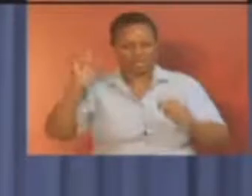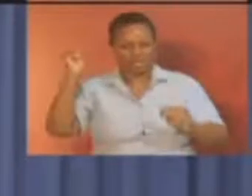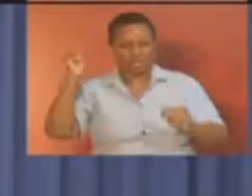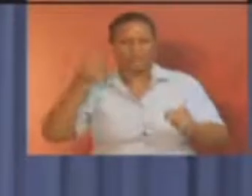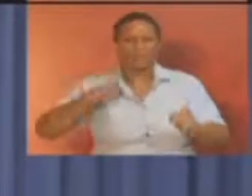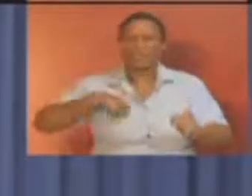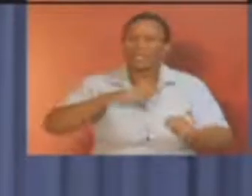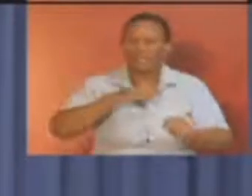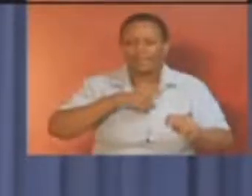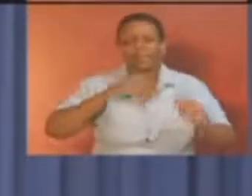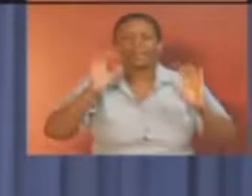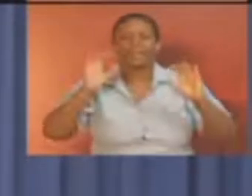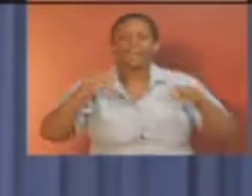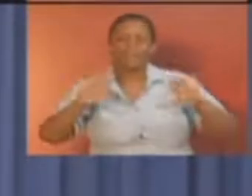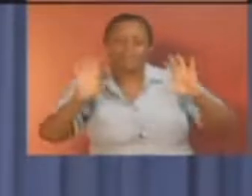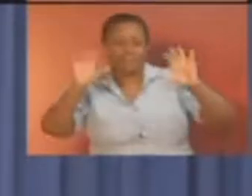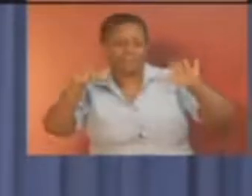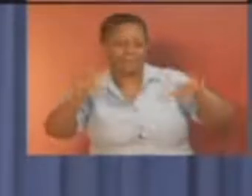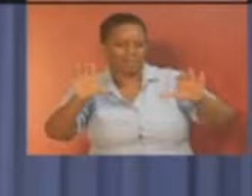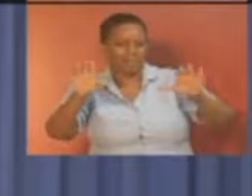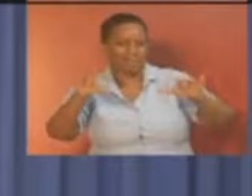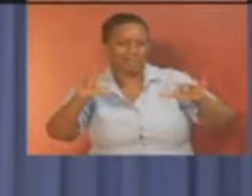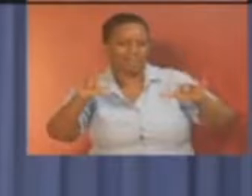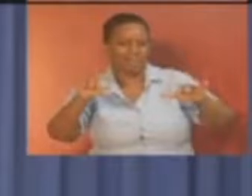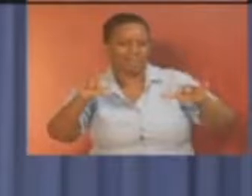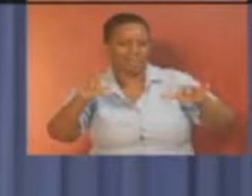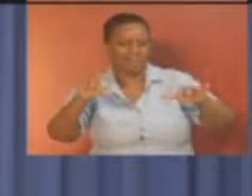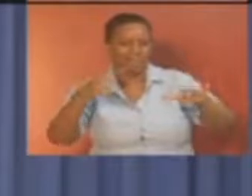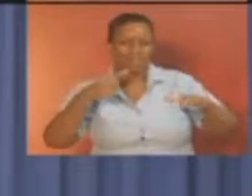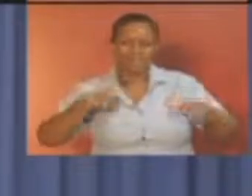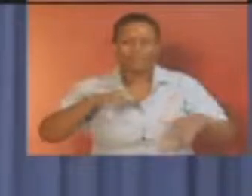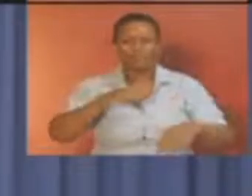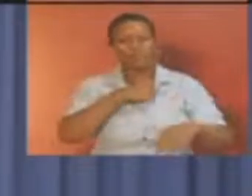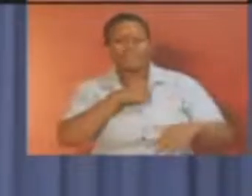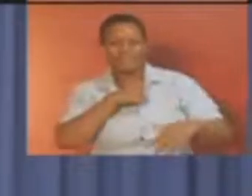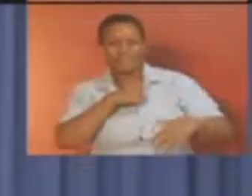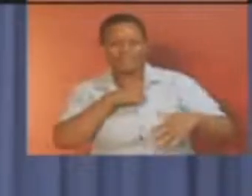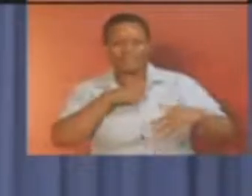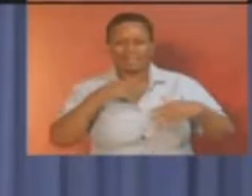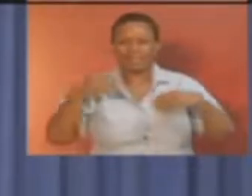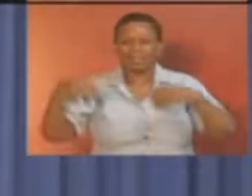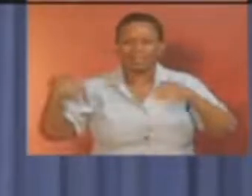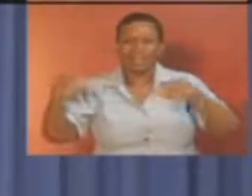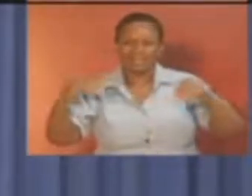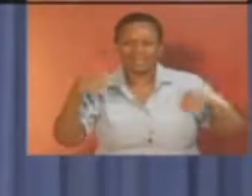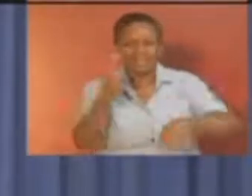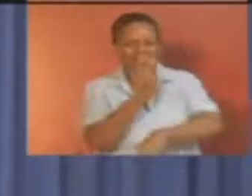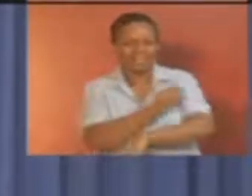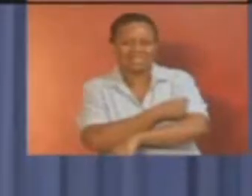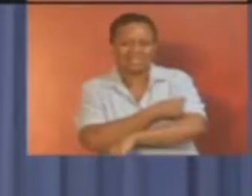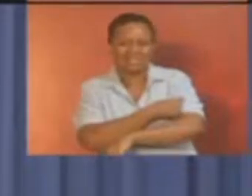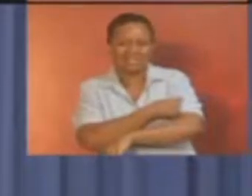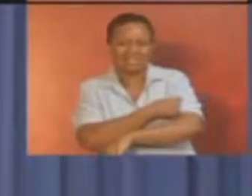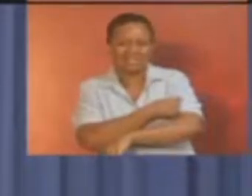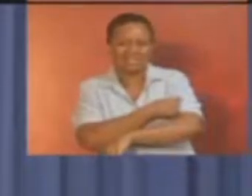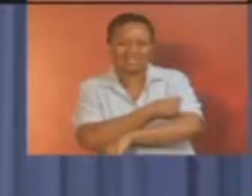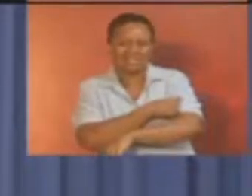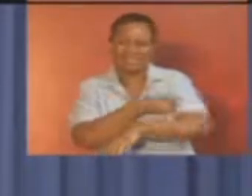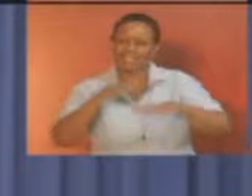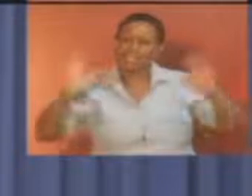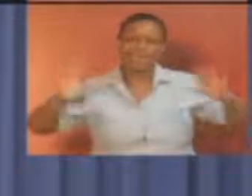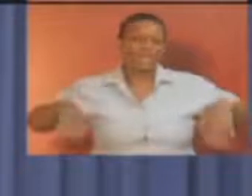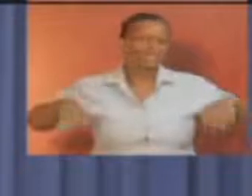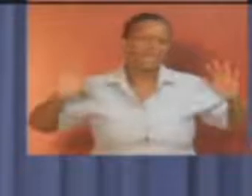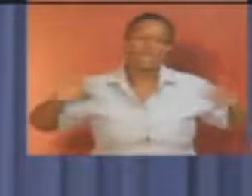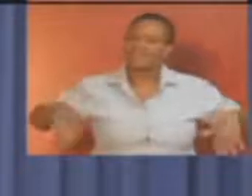CARICOM and other country areas, we have not been able to buy any vaccine because vaccines have not been